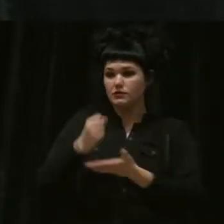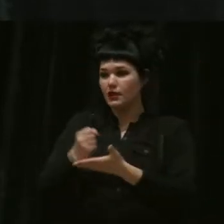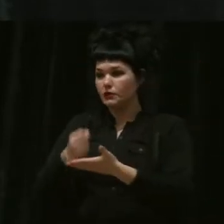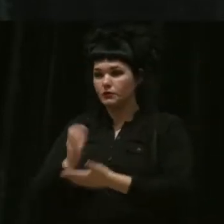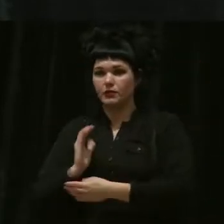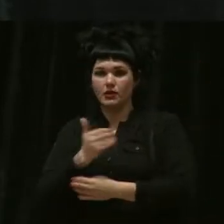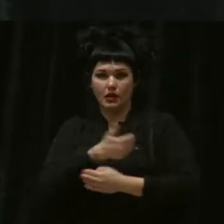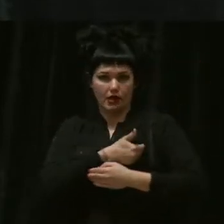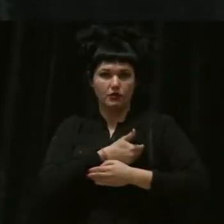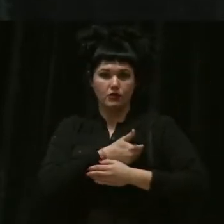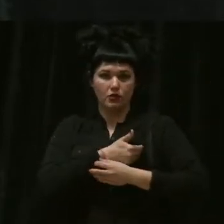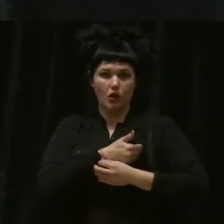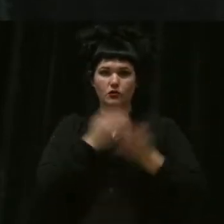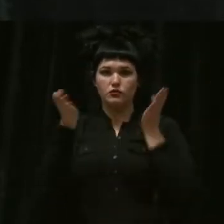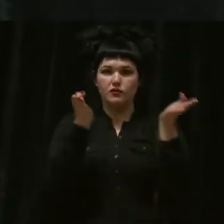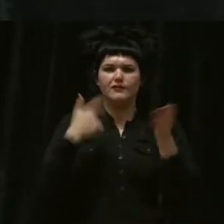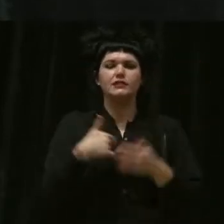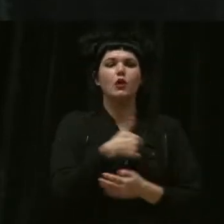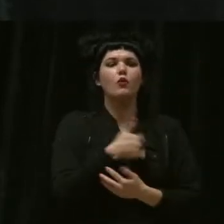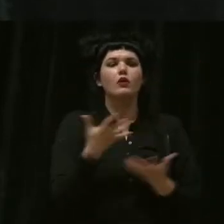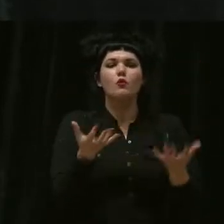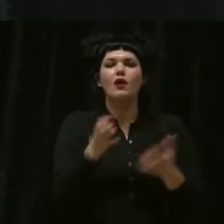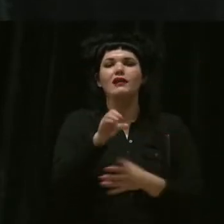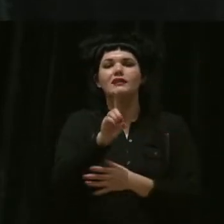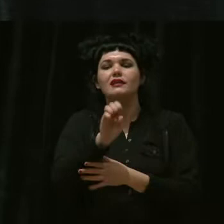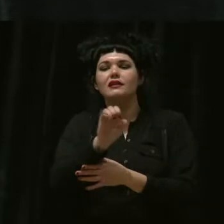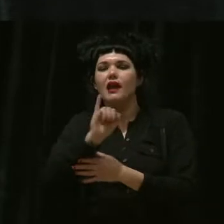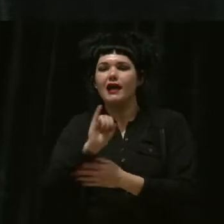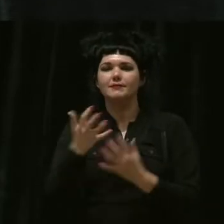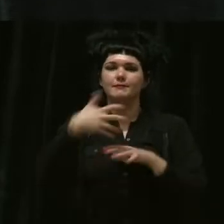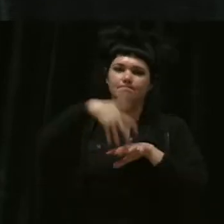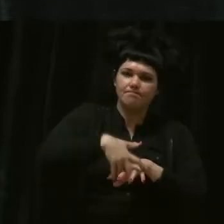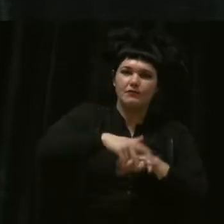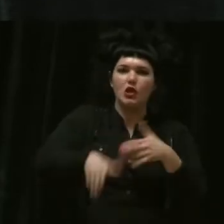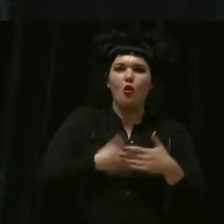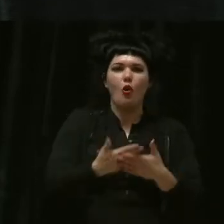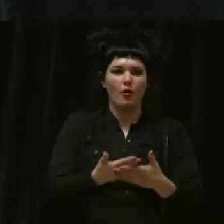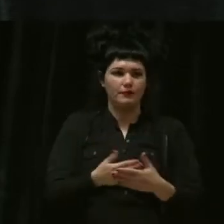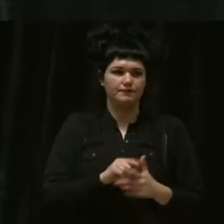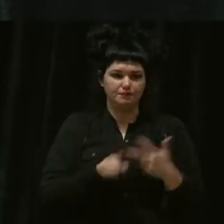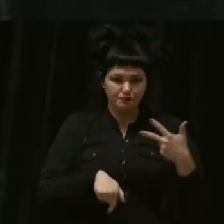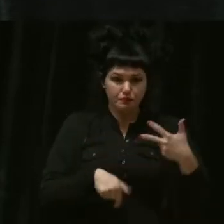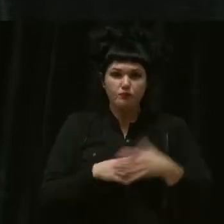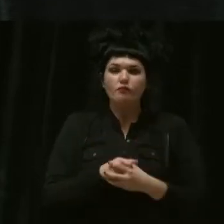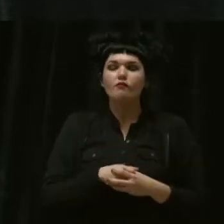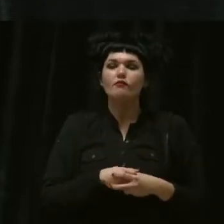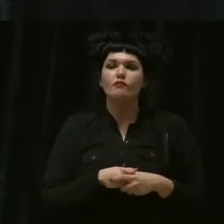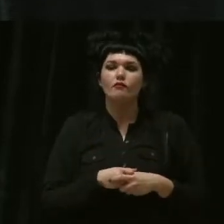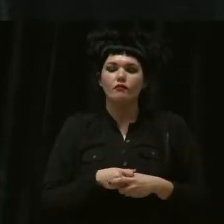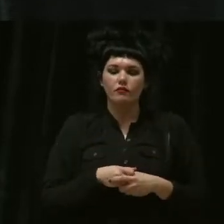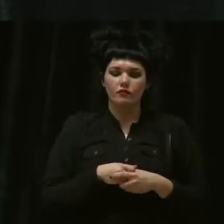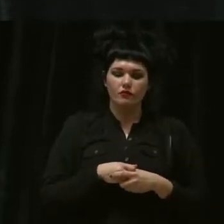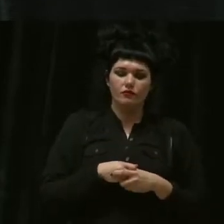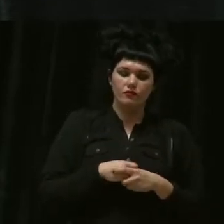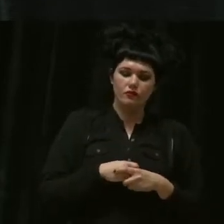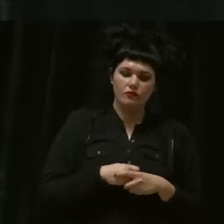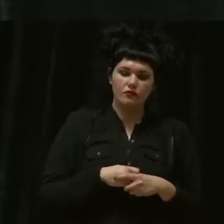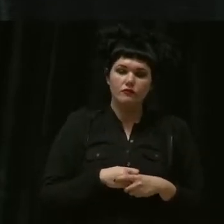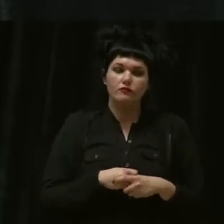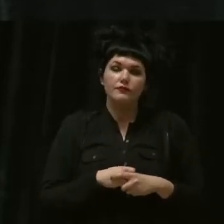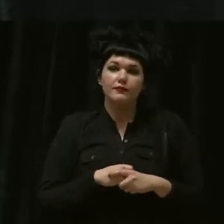And we want DEI to be infused in all of those. In doing so, in trying to make